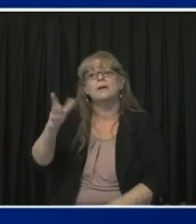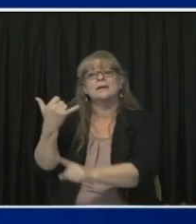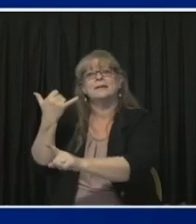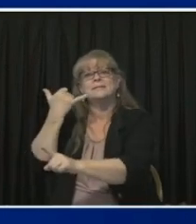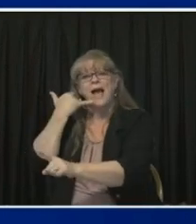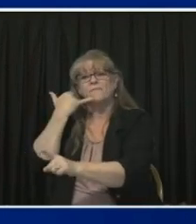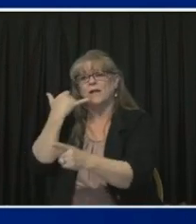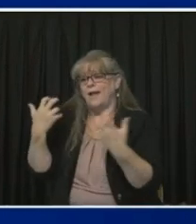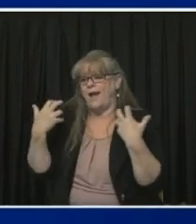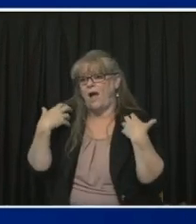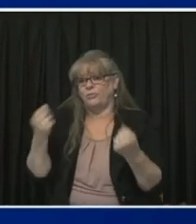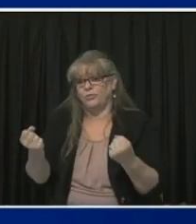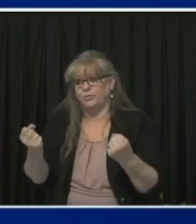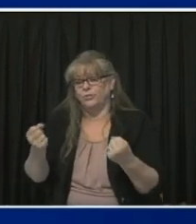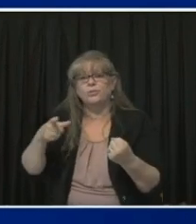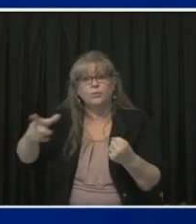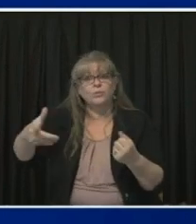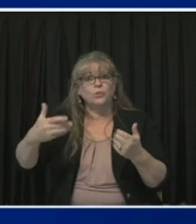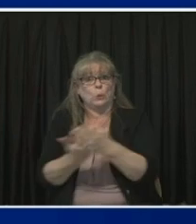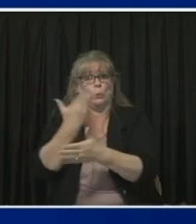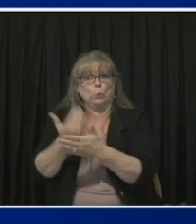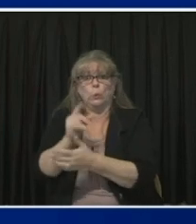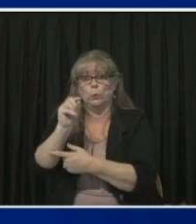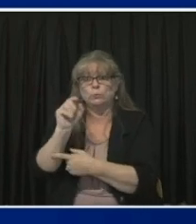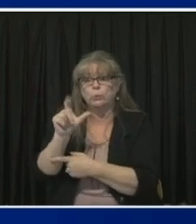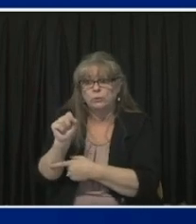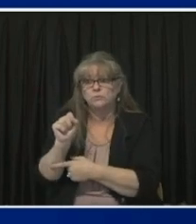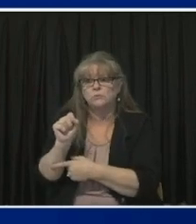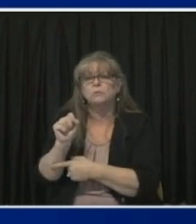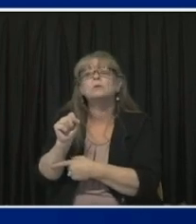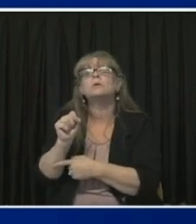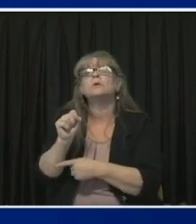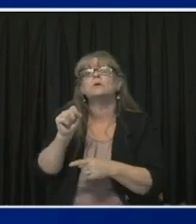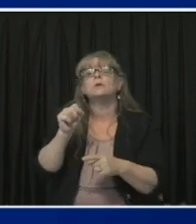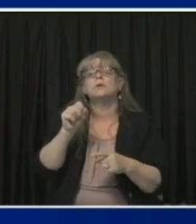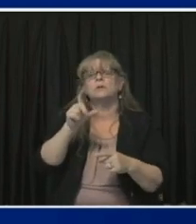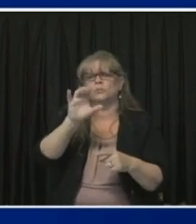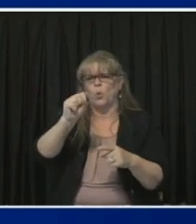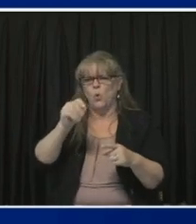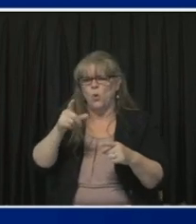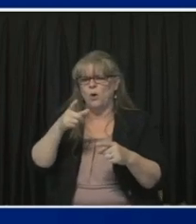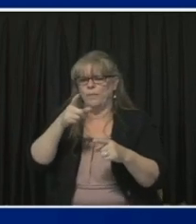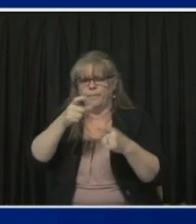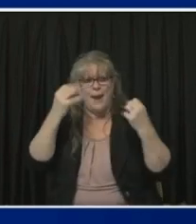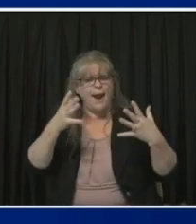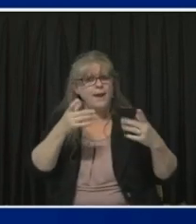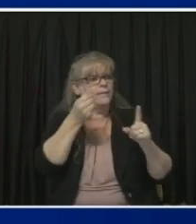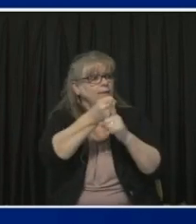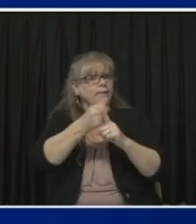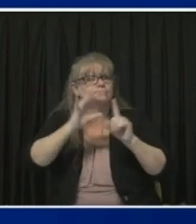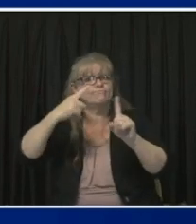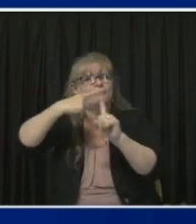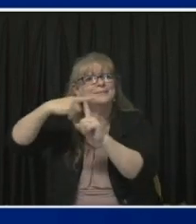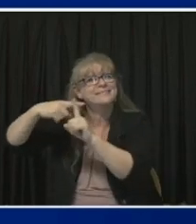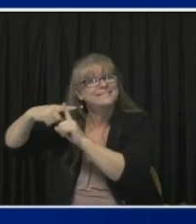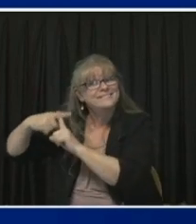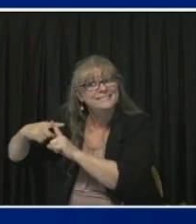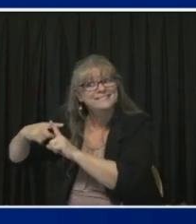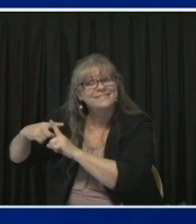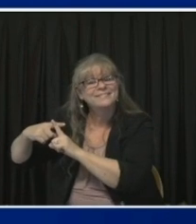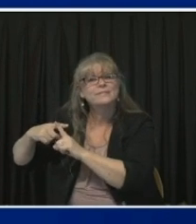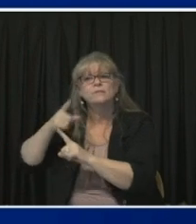no substitute for people doing the right thing. Wearing masks, you can find out more about how to make one or patterns or if you need one or if you have a special